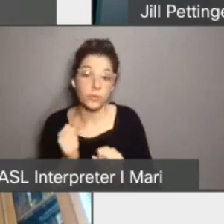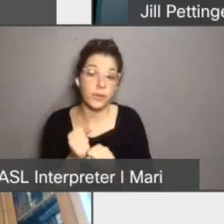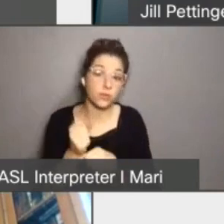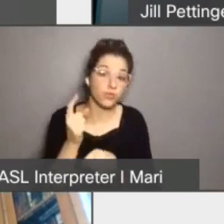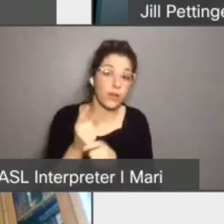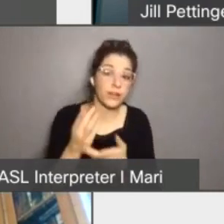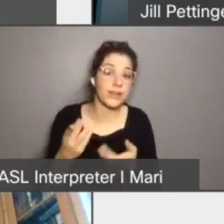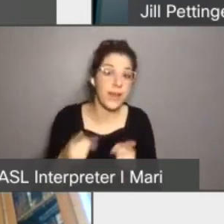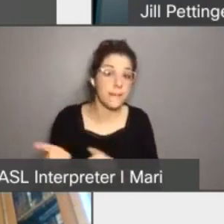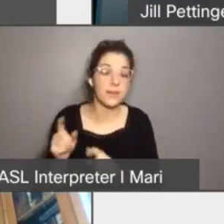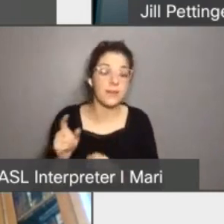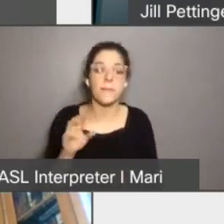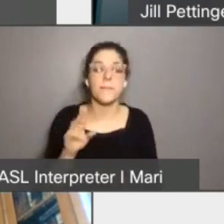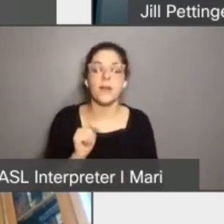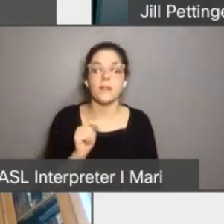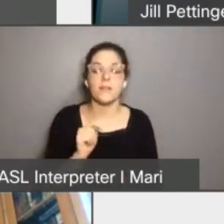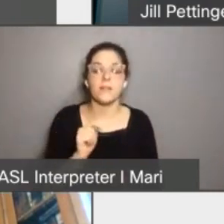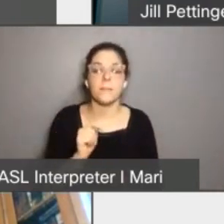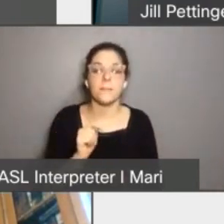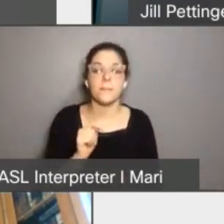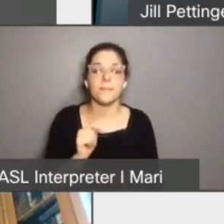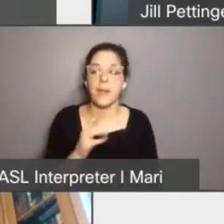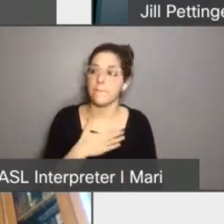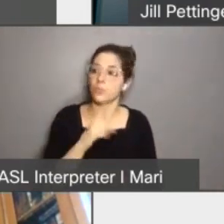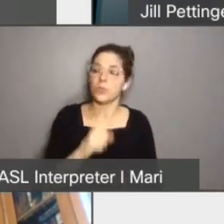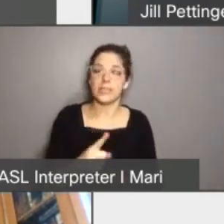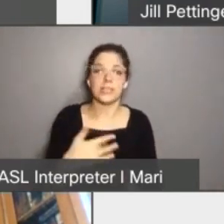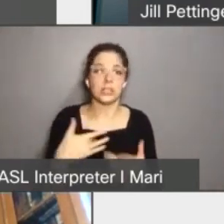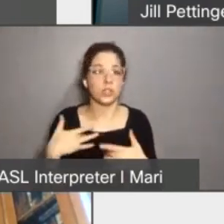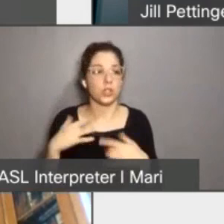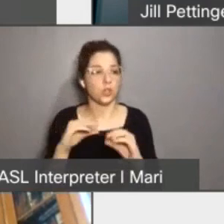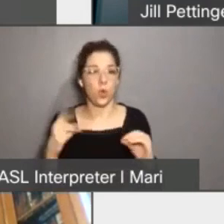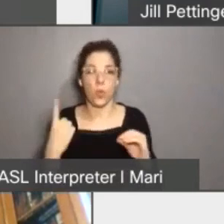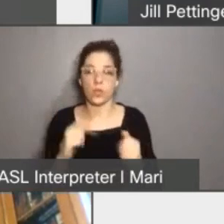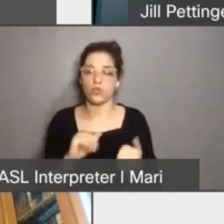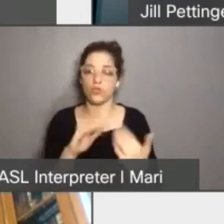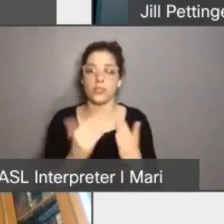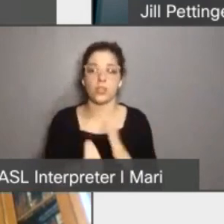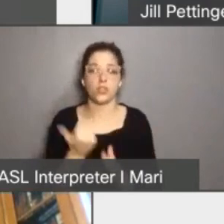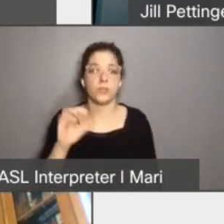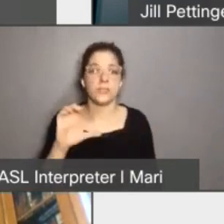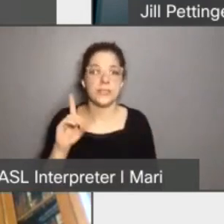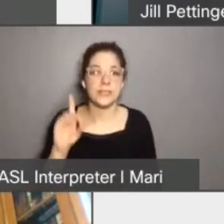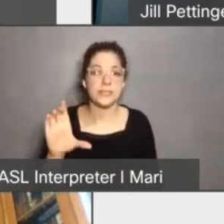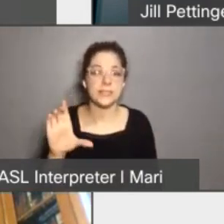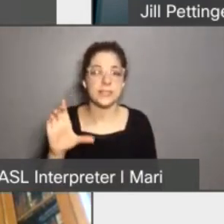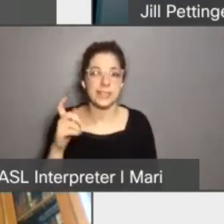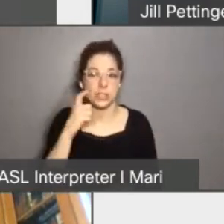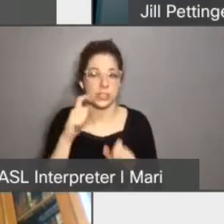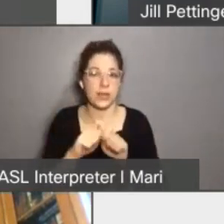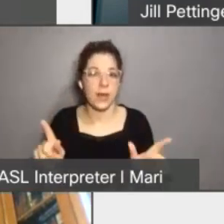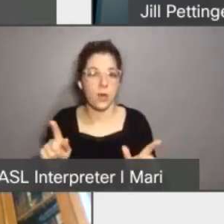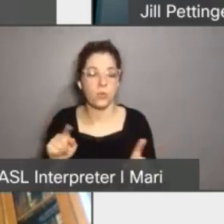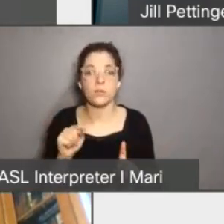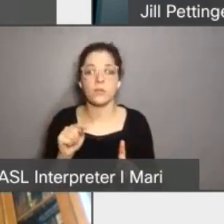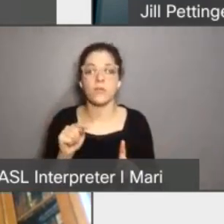thing happen. But I guess I'm really concerned. Nobody really addressed the new CDC numbers that just came out.